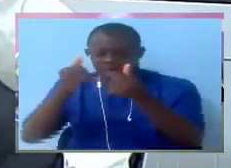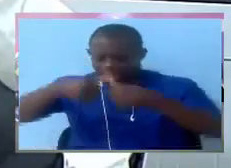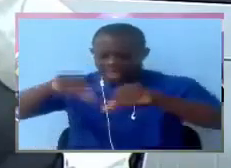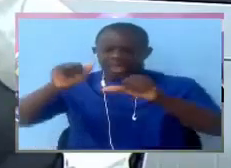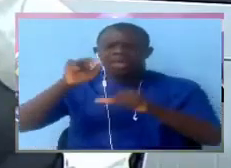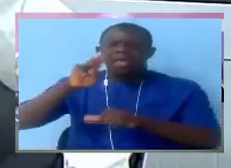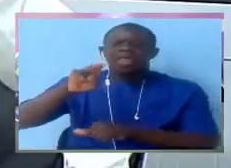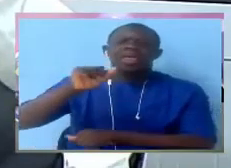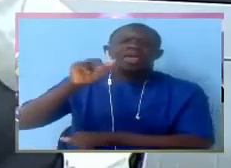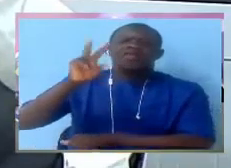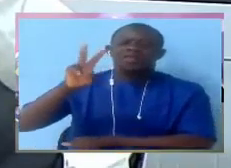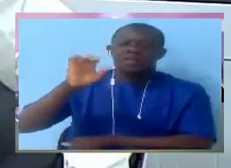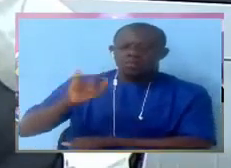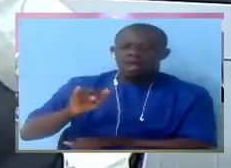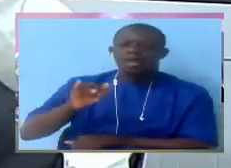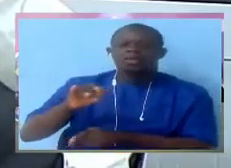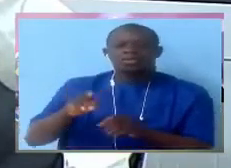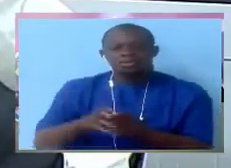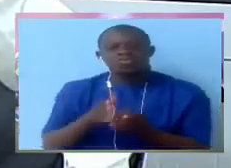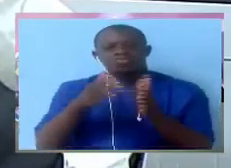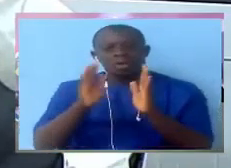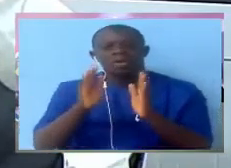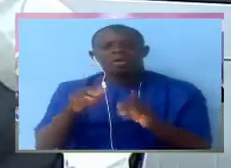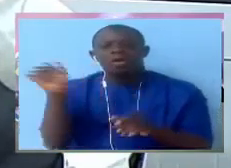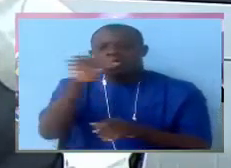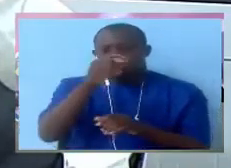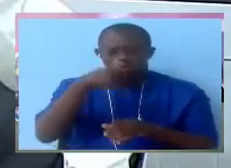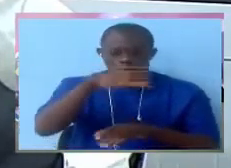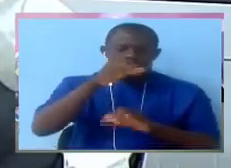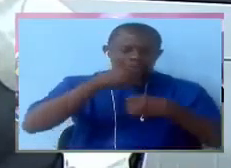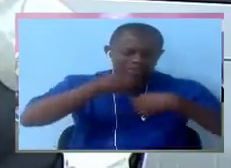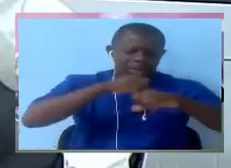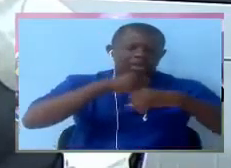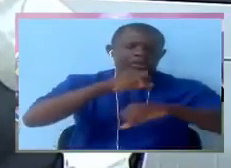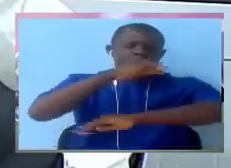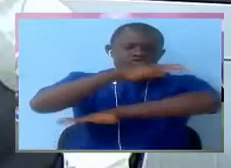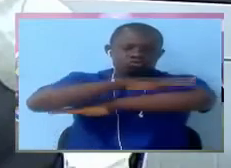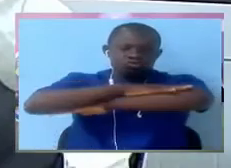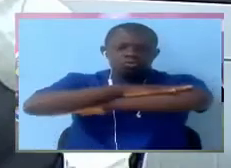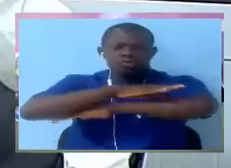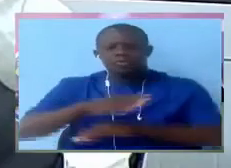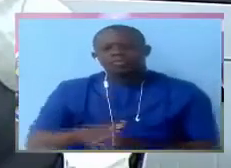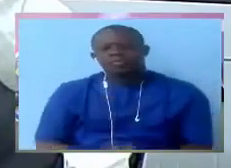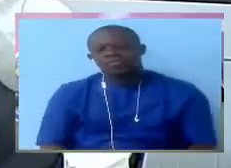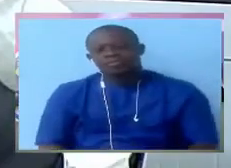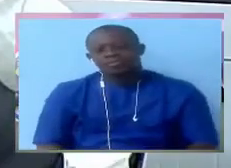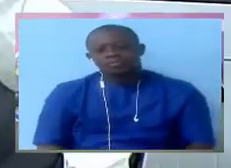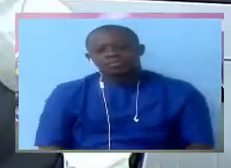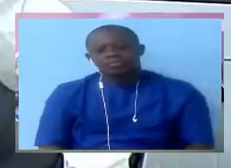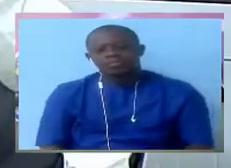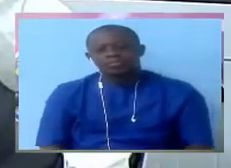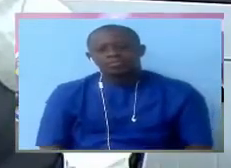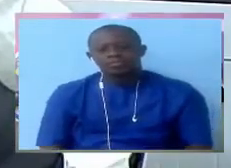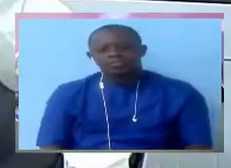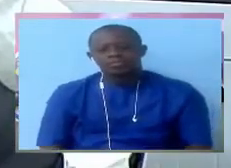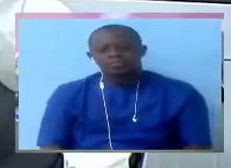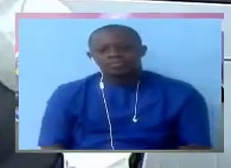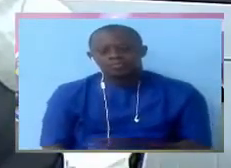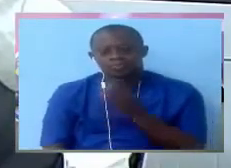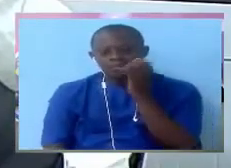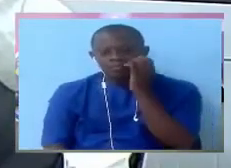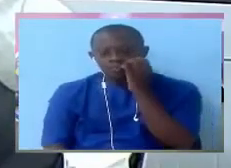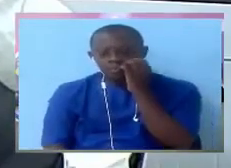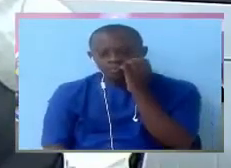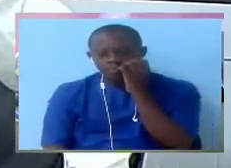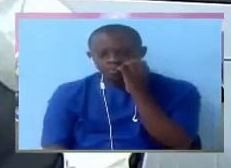We were, after the completion of our training as commandos, we were supposed to be grouped together as a unit, which was to be used only in